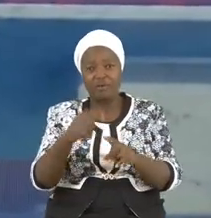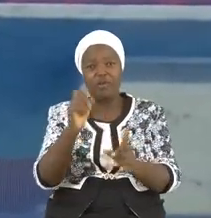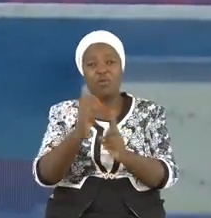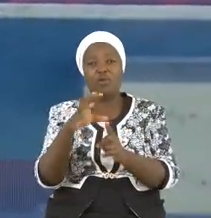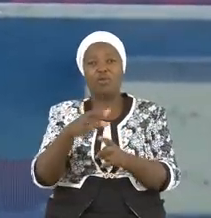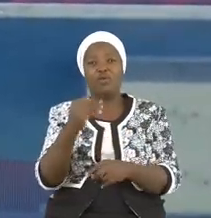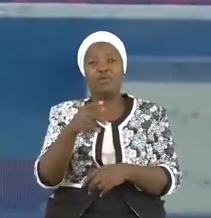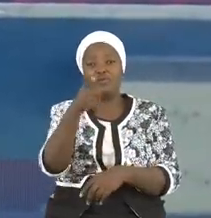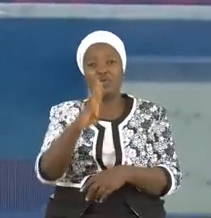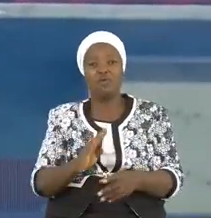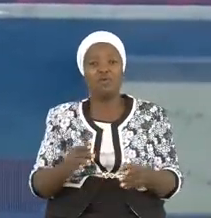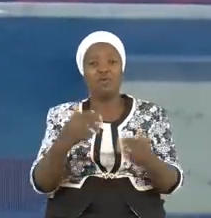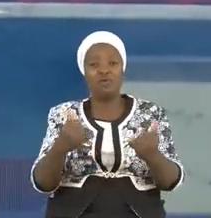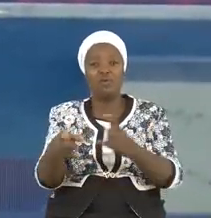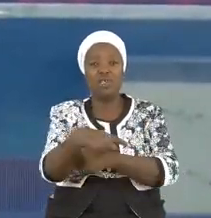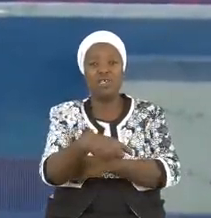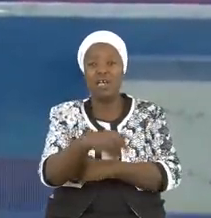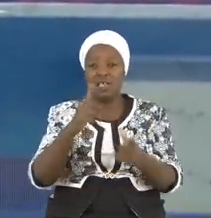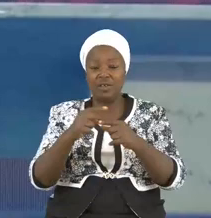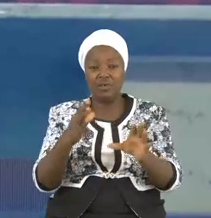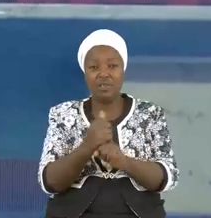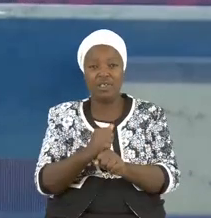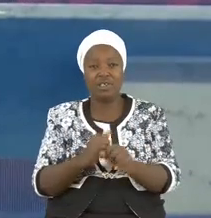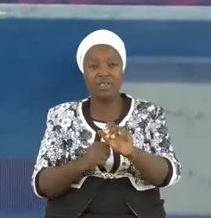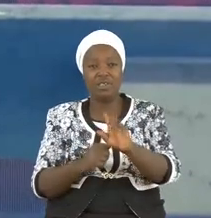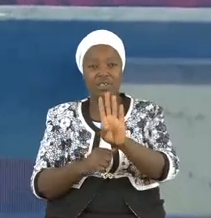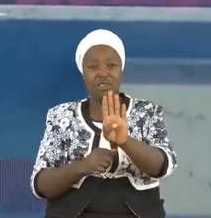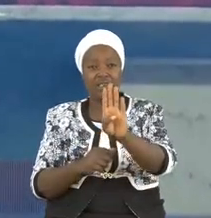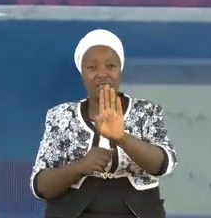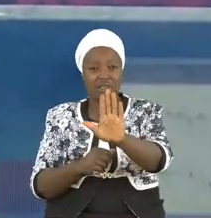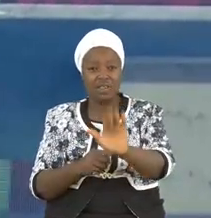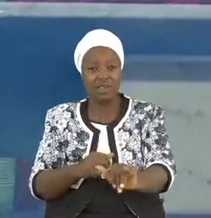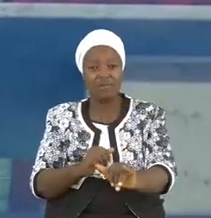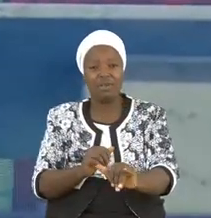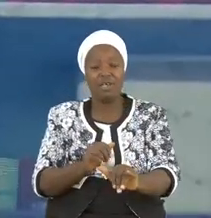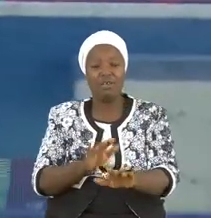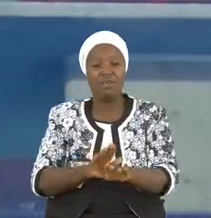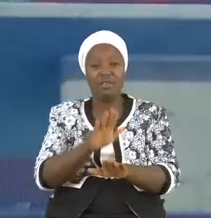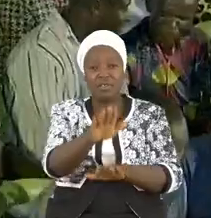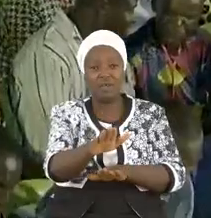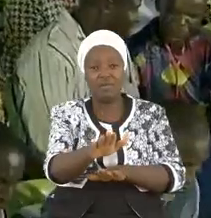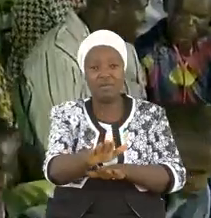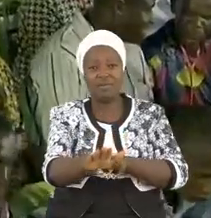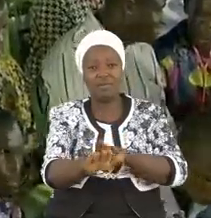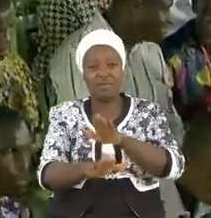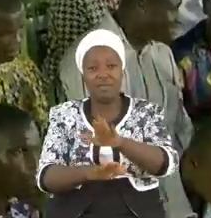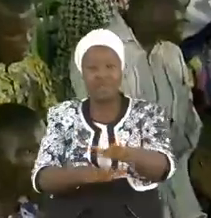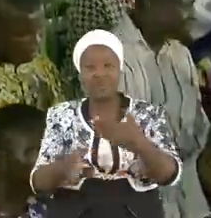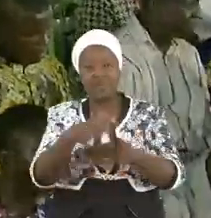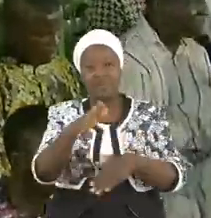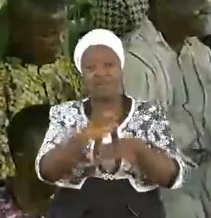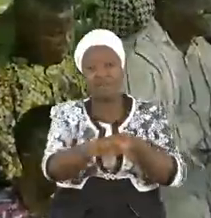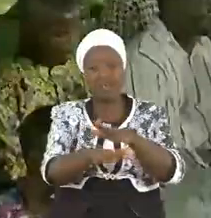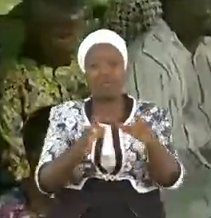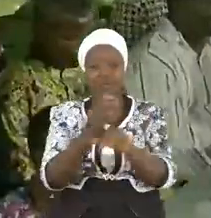and you take step, step after step, you'll reach there. I will reach